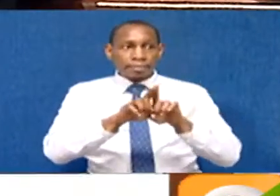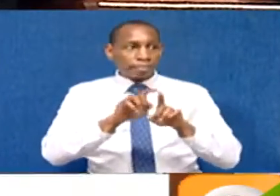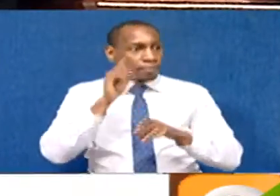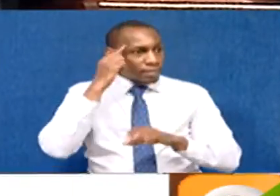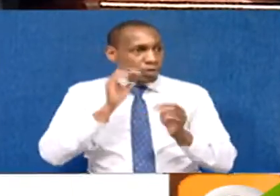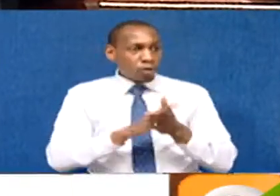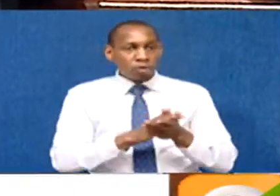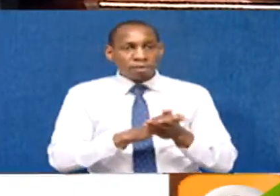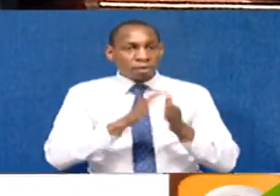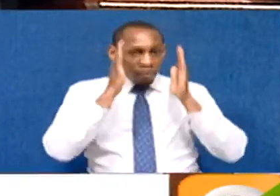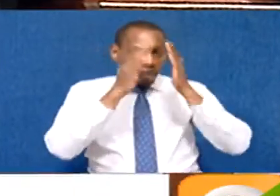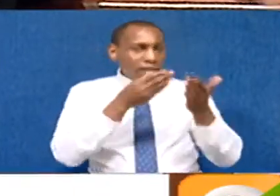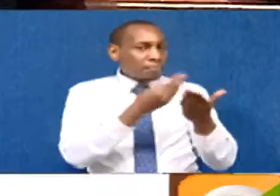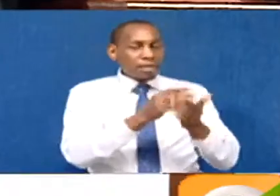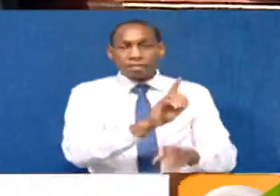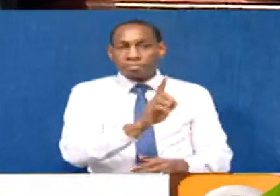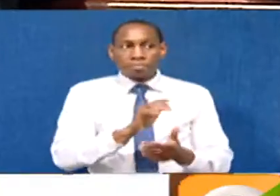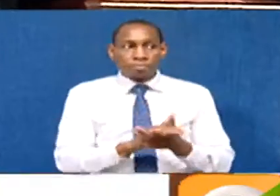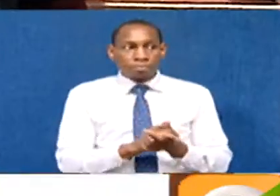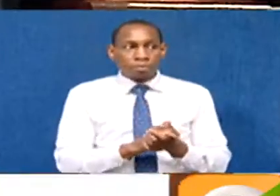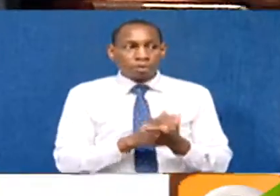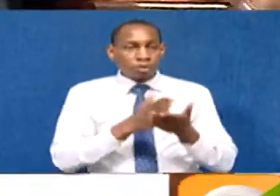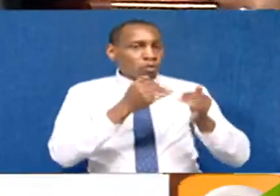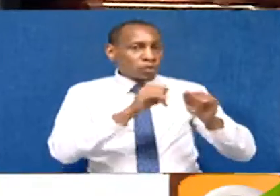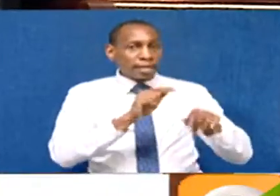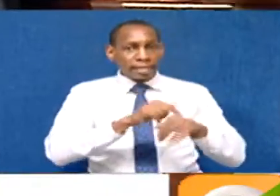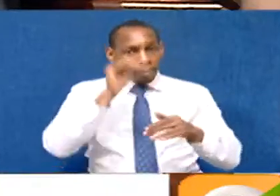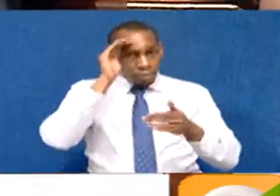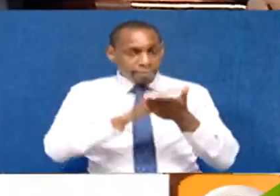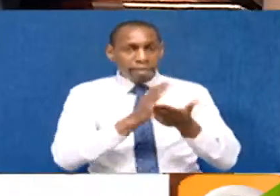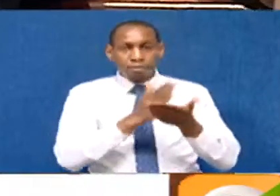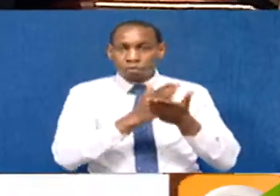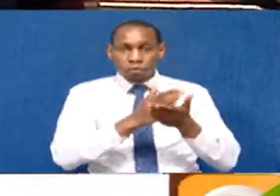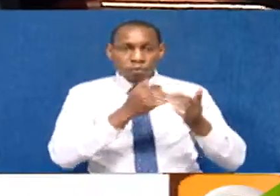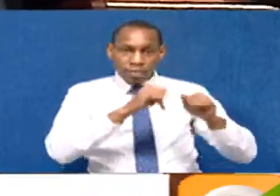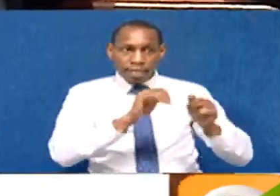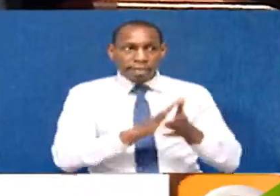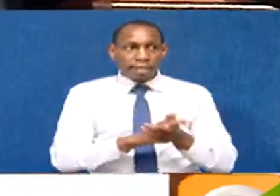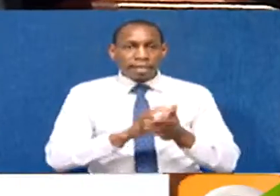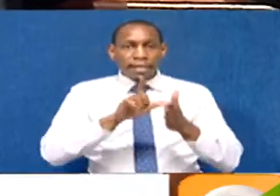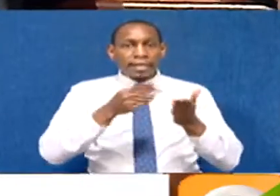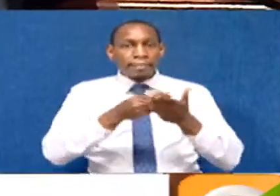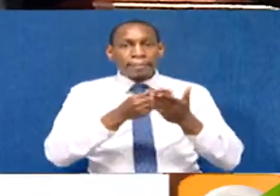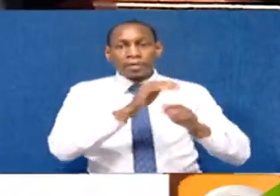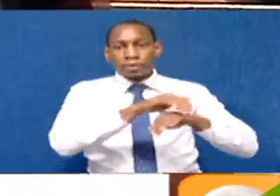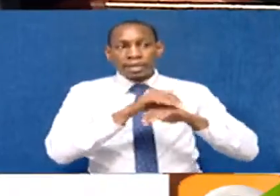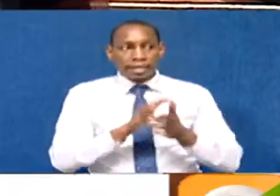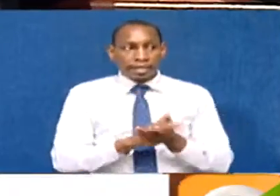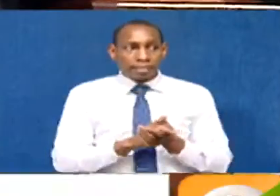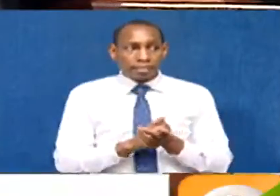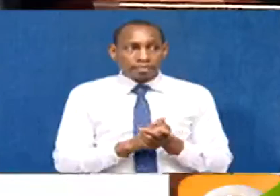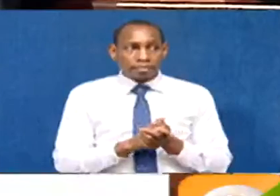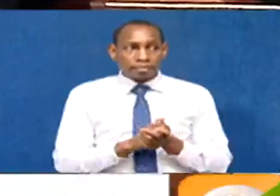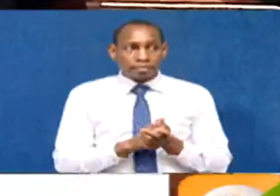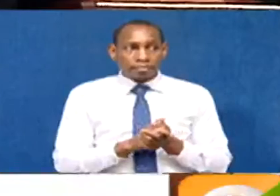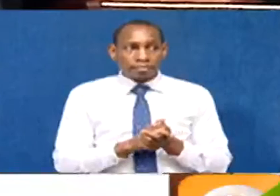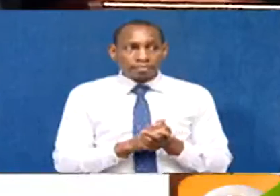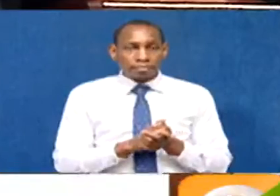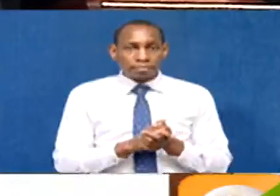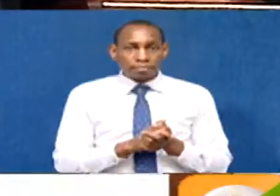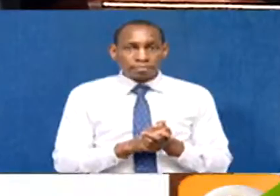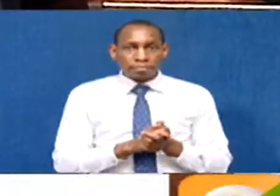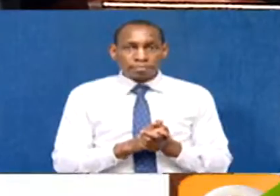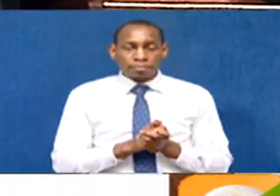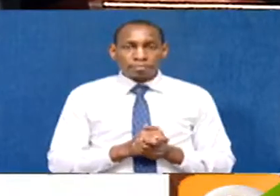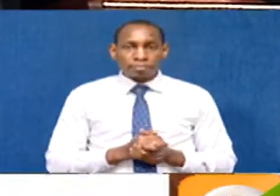don't think it's about money. Jump in. If you believe in it, follow it. Money will follow you there. Mm. We didn't start at having anything,